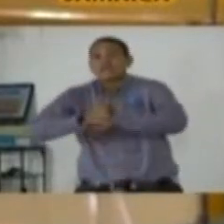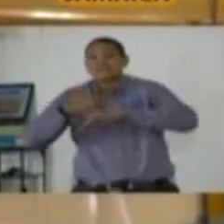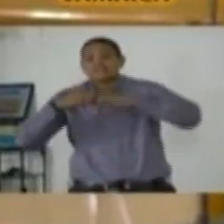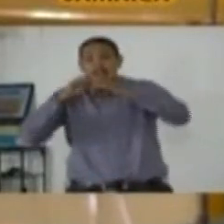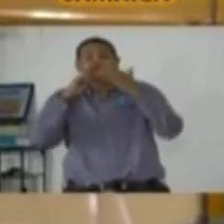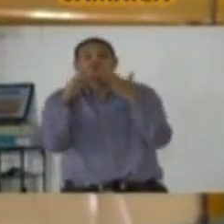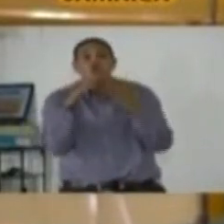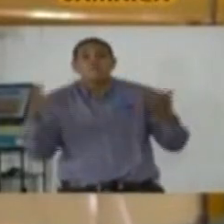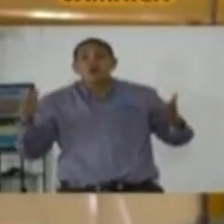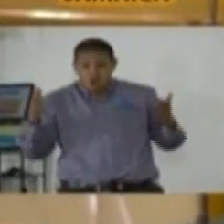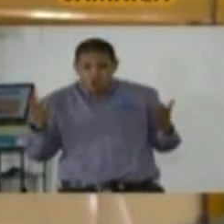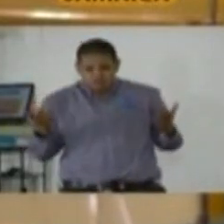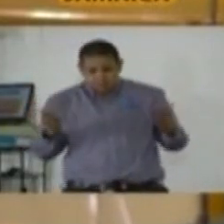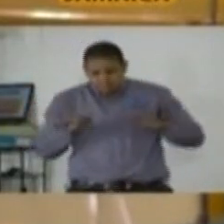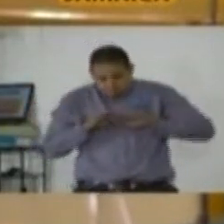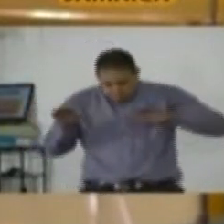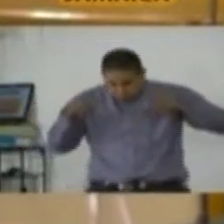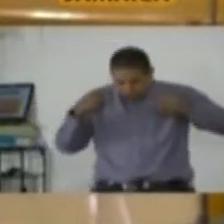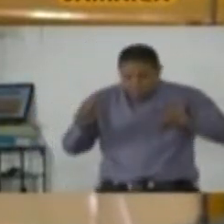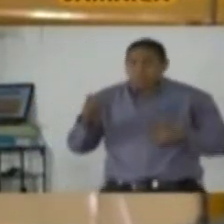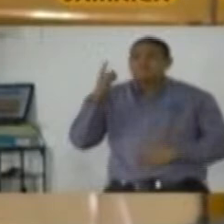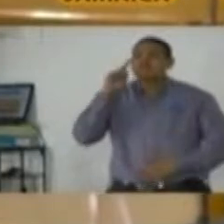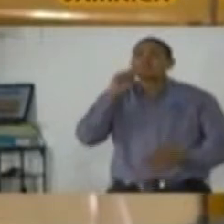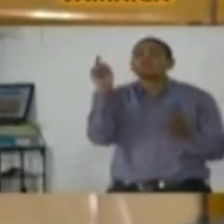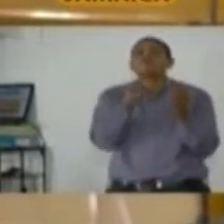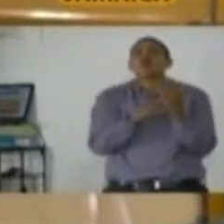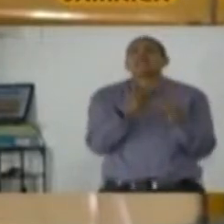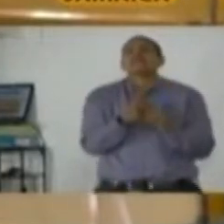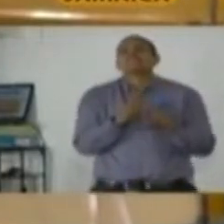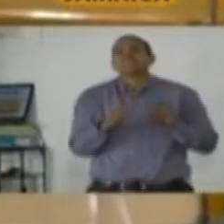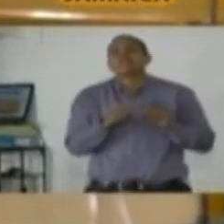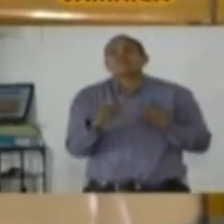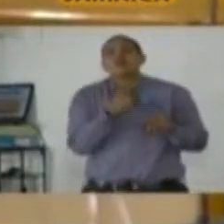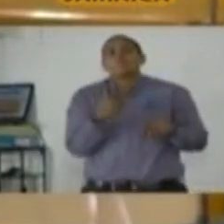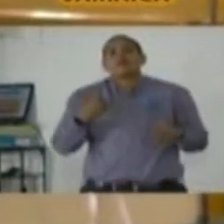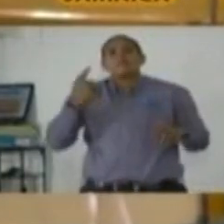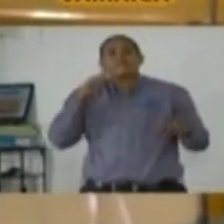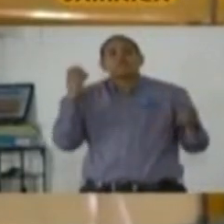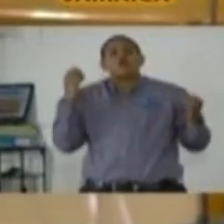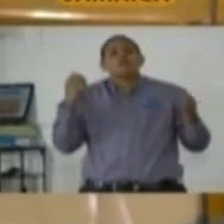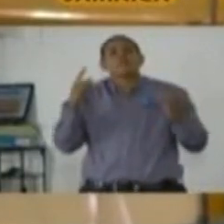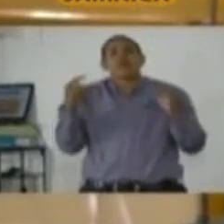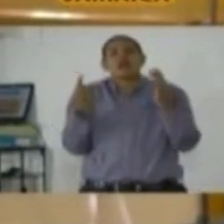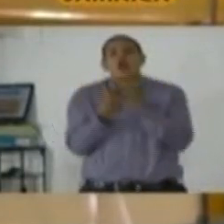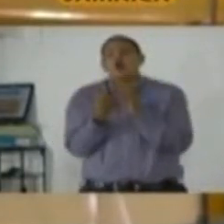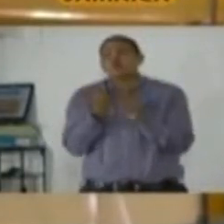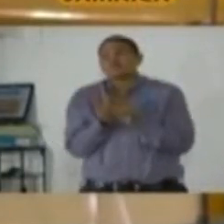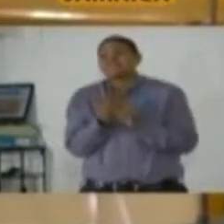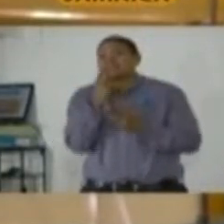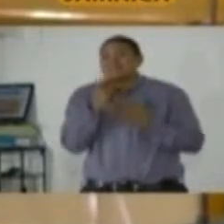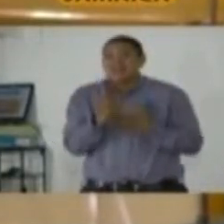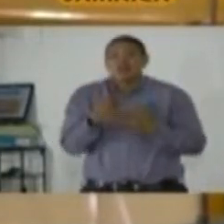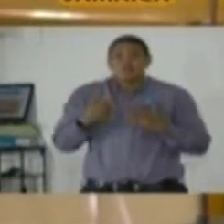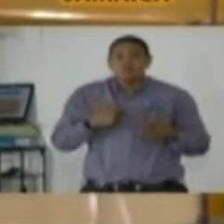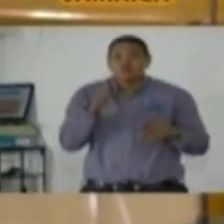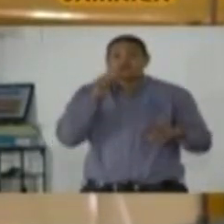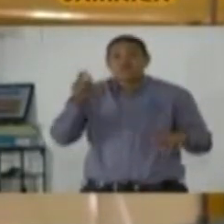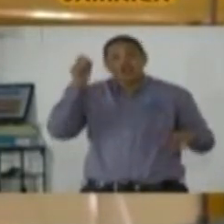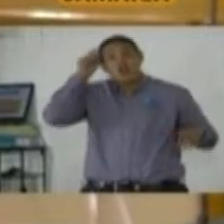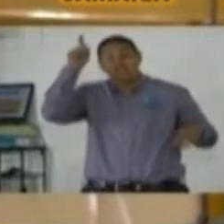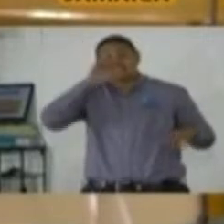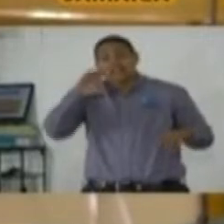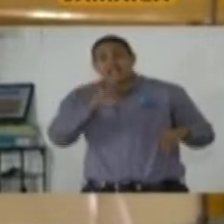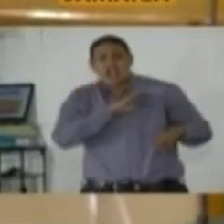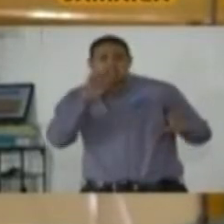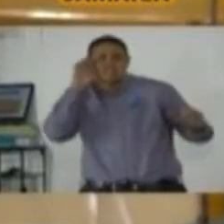broad-based task force, and I want to recognize the members for the many hours they devoted to helping us to understand what is character